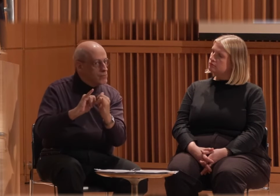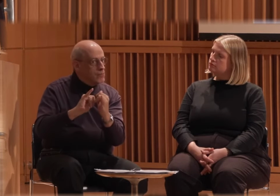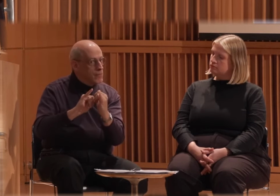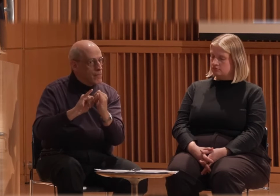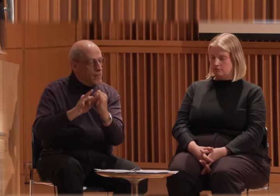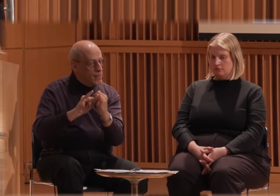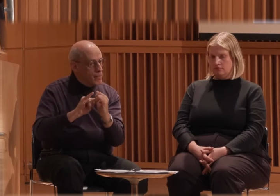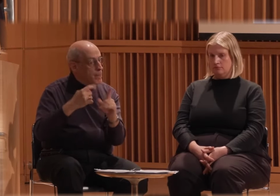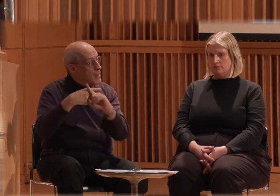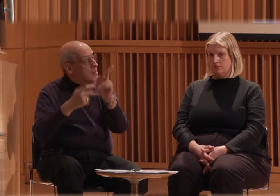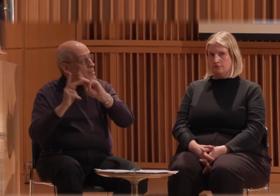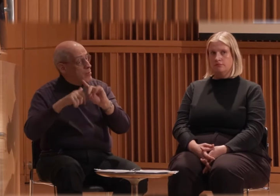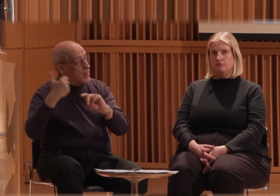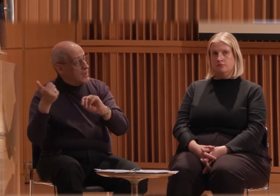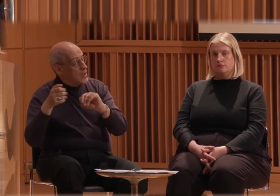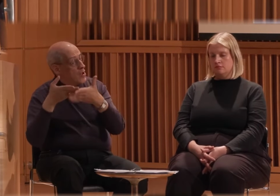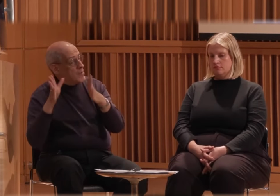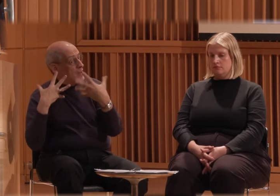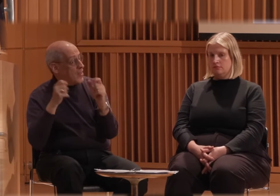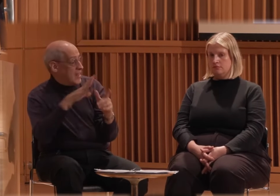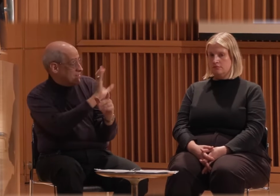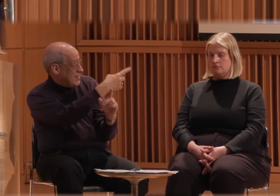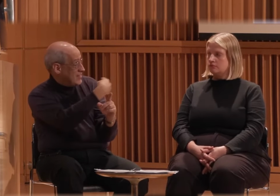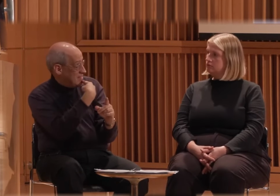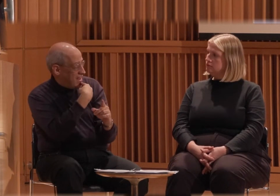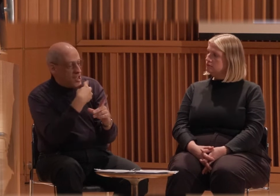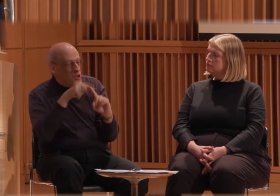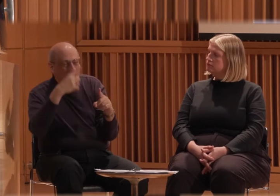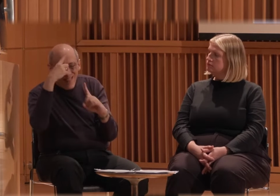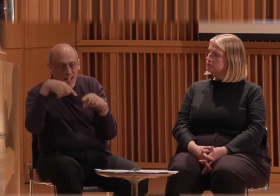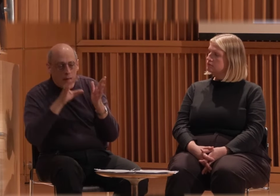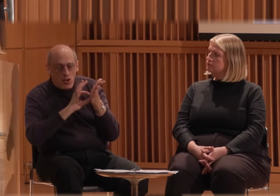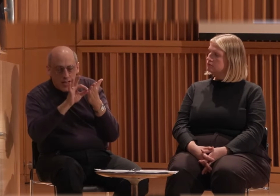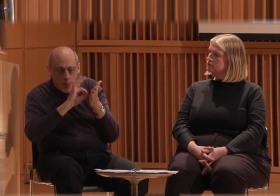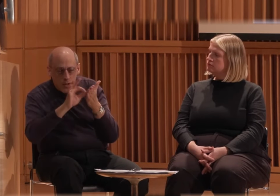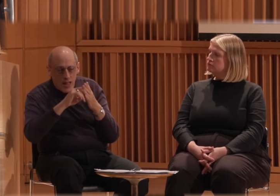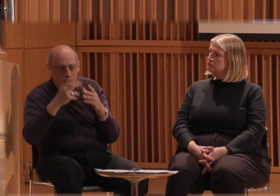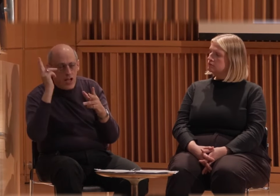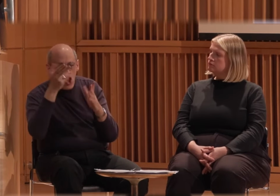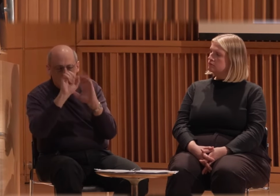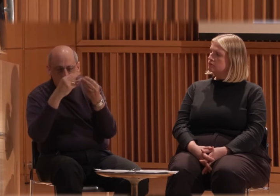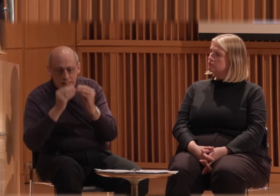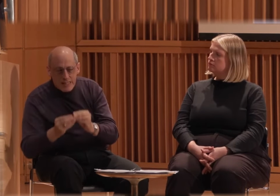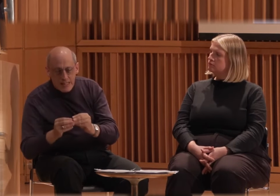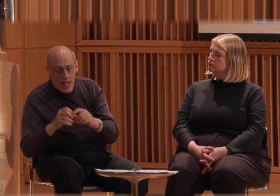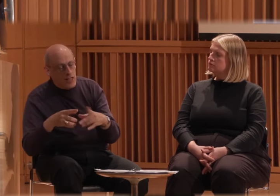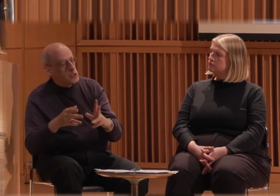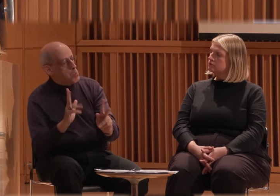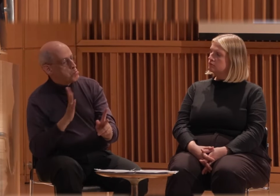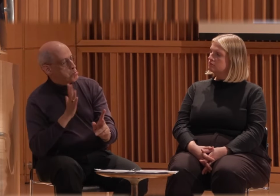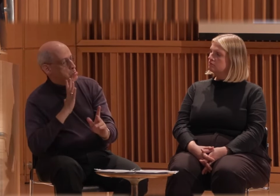and people in public health, as Celina said, can't just think of tabulating gun statistics as a purely